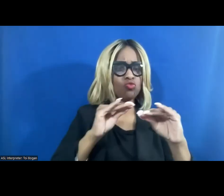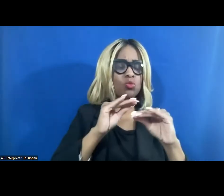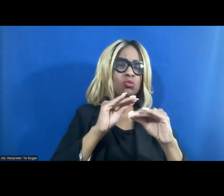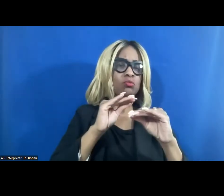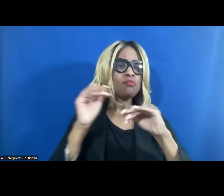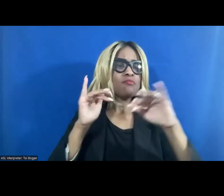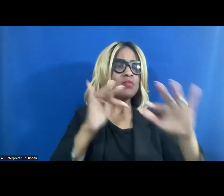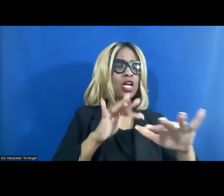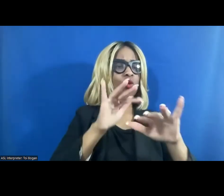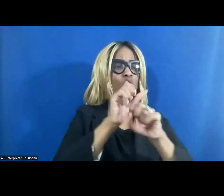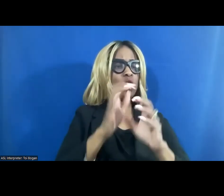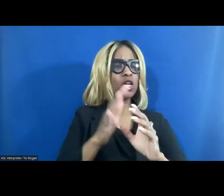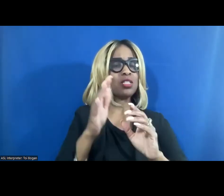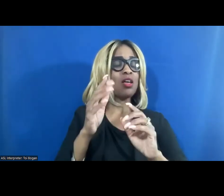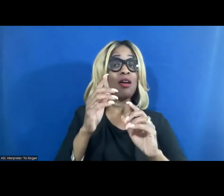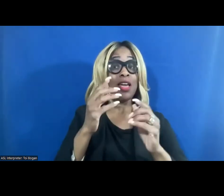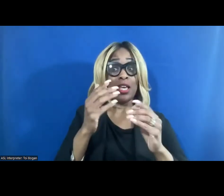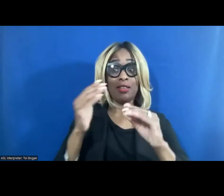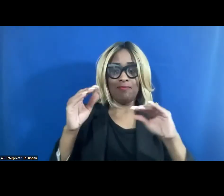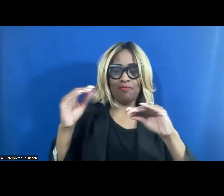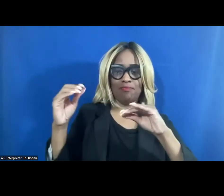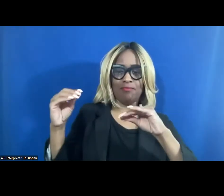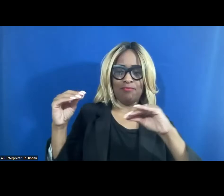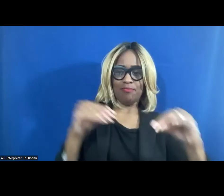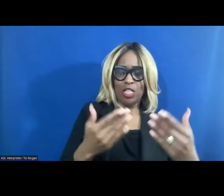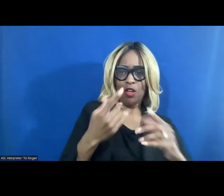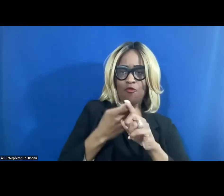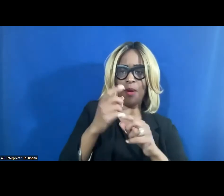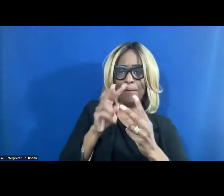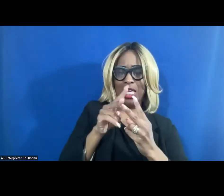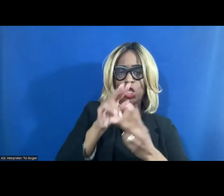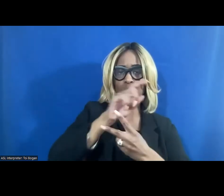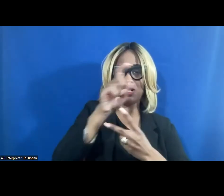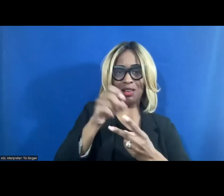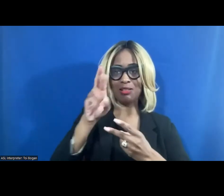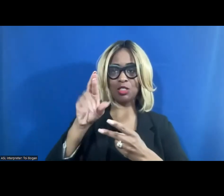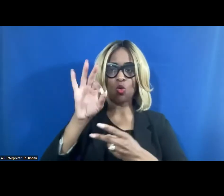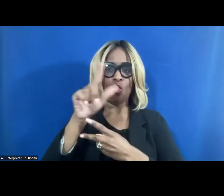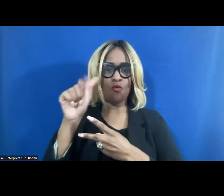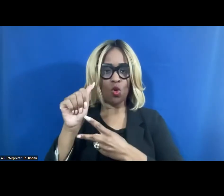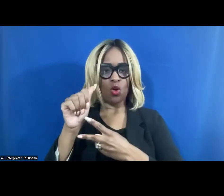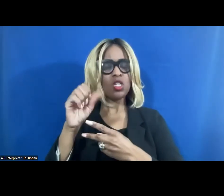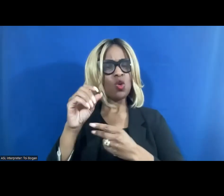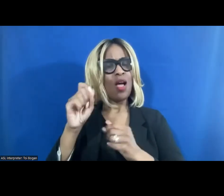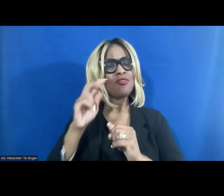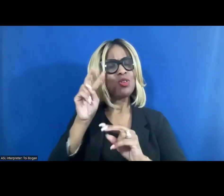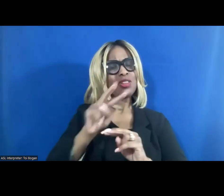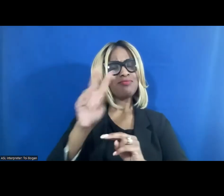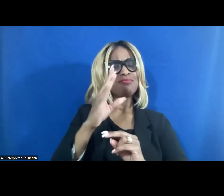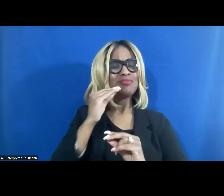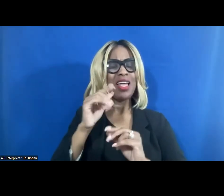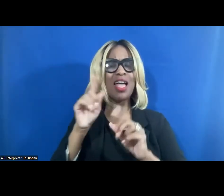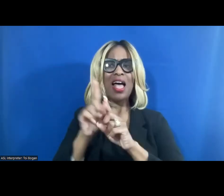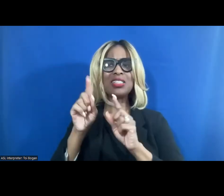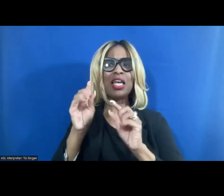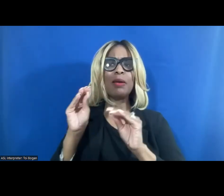Florida. So we kind of have to own our data as a country for people's experiences as they move in and out of states and what